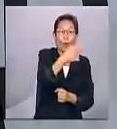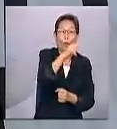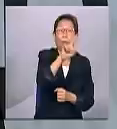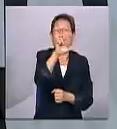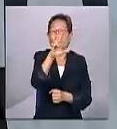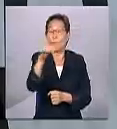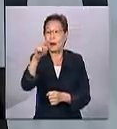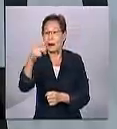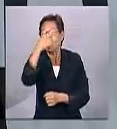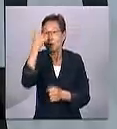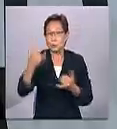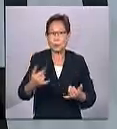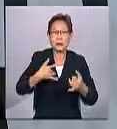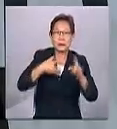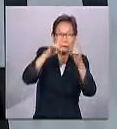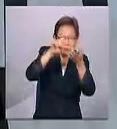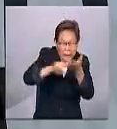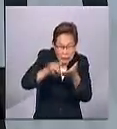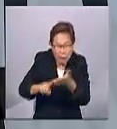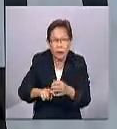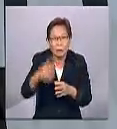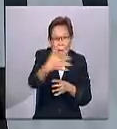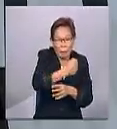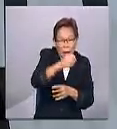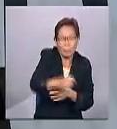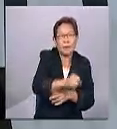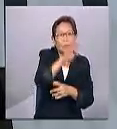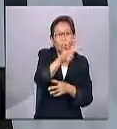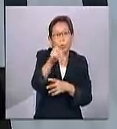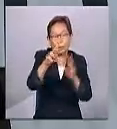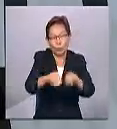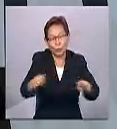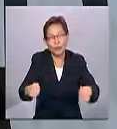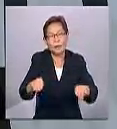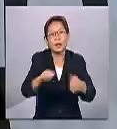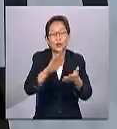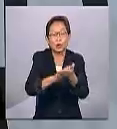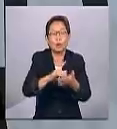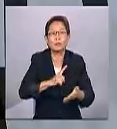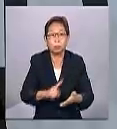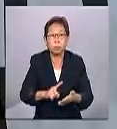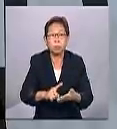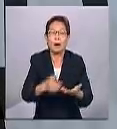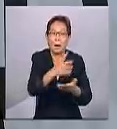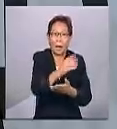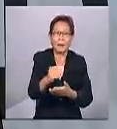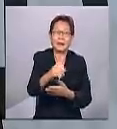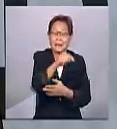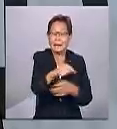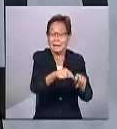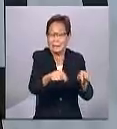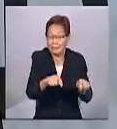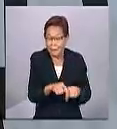the screening, we managed to pick up 41 Tafiz students in that area, and as well as in